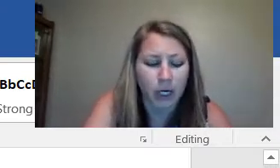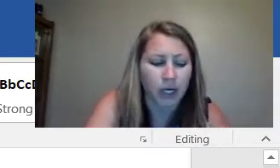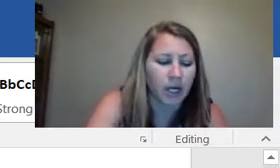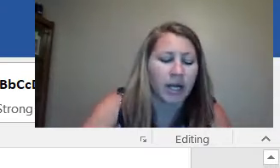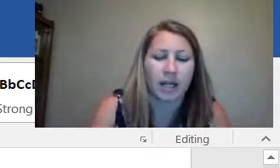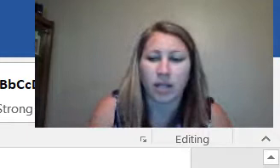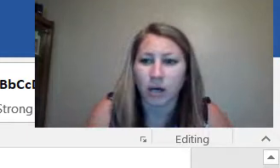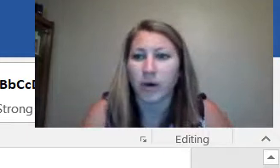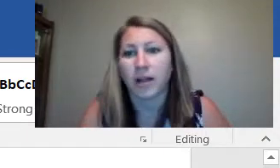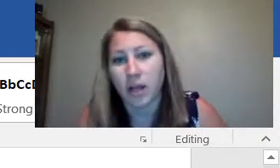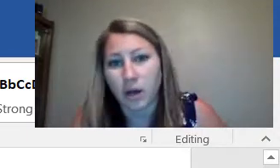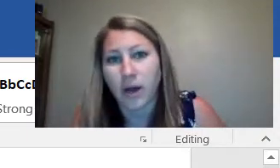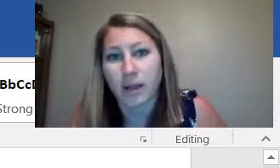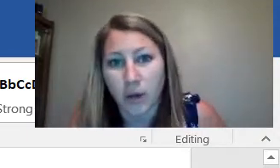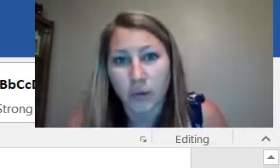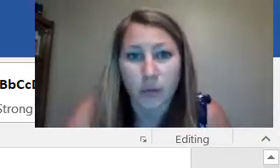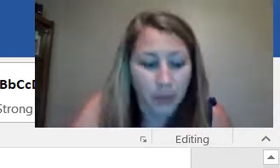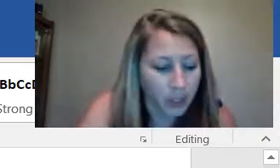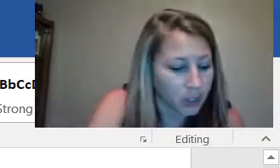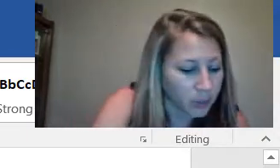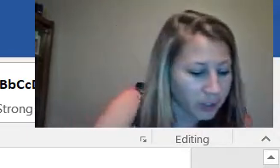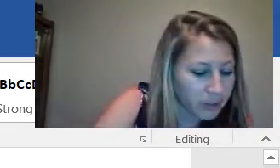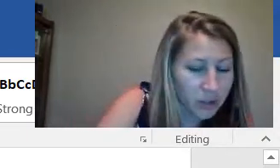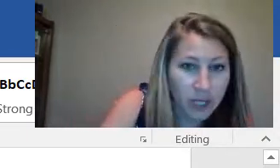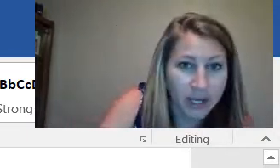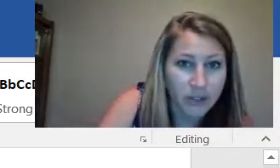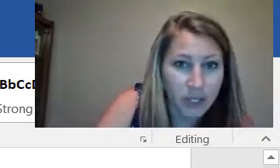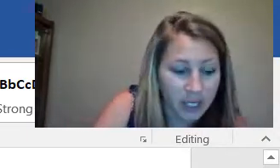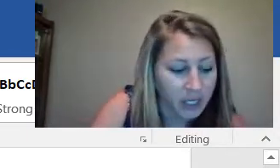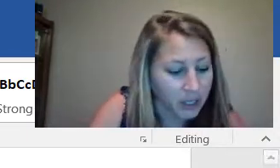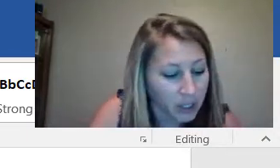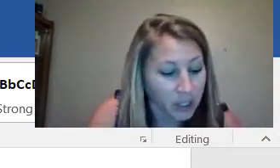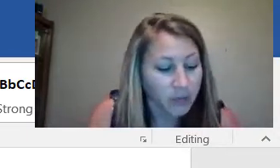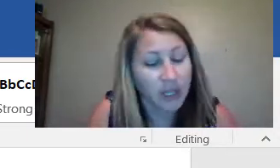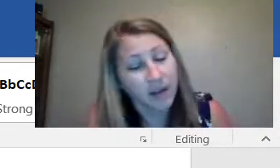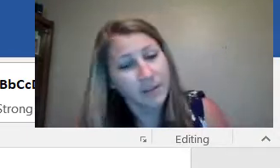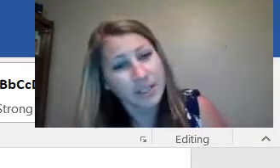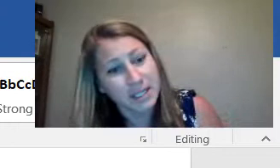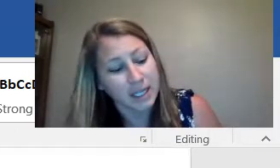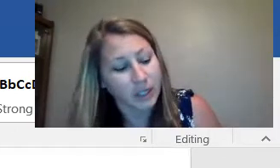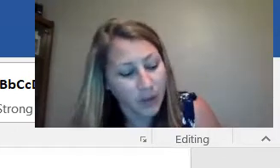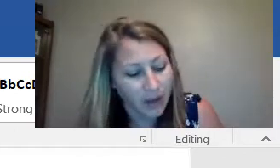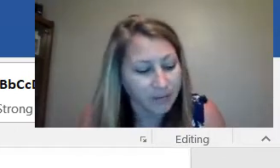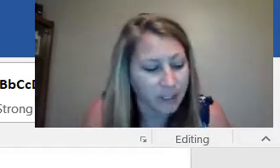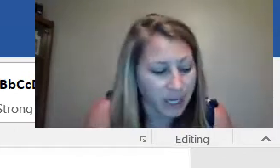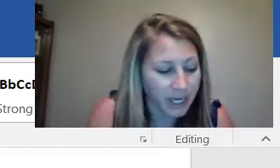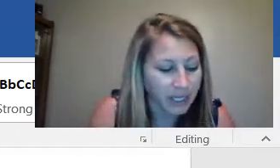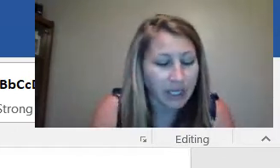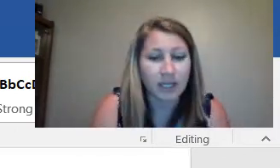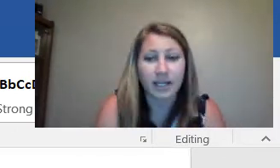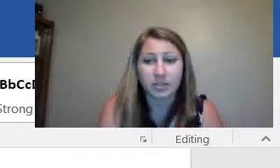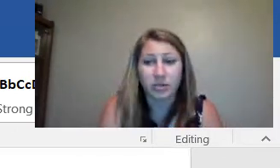Cooper. Hello, hello, hello, Cooper. We're so glad you're here. We love to see you every